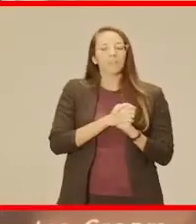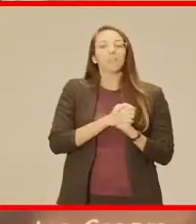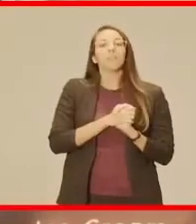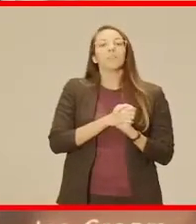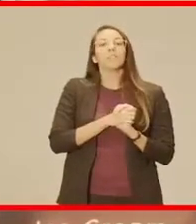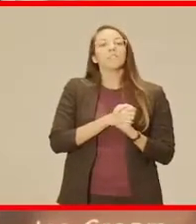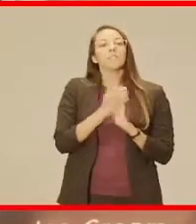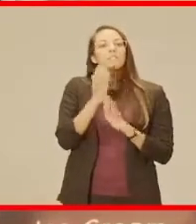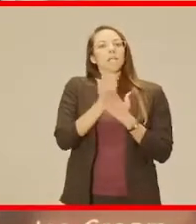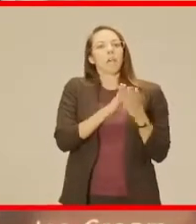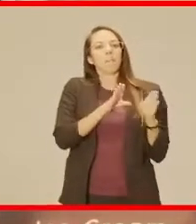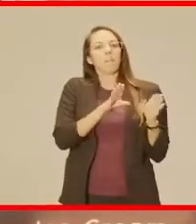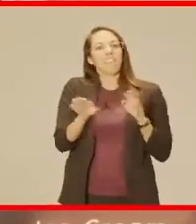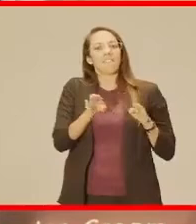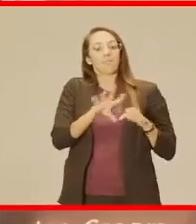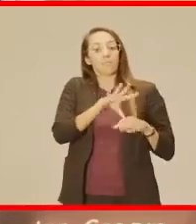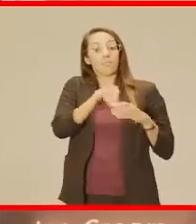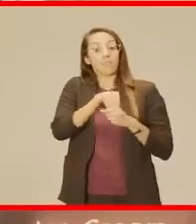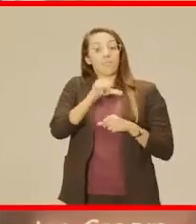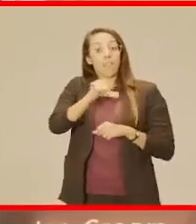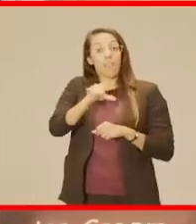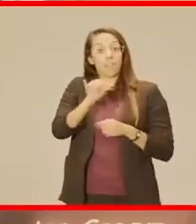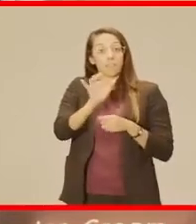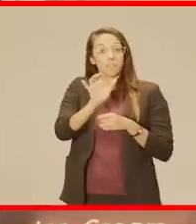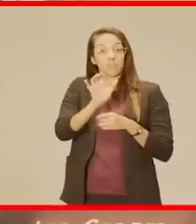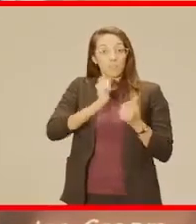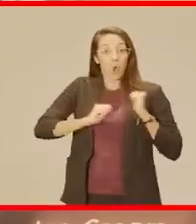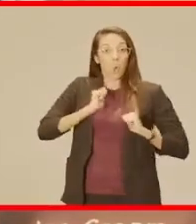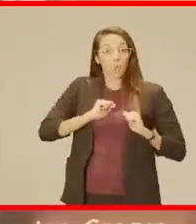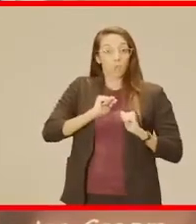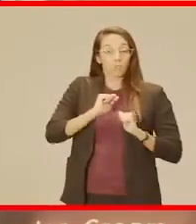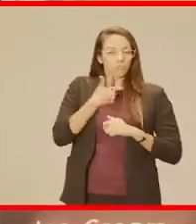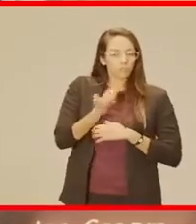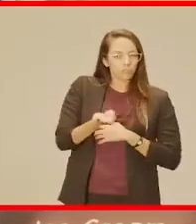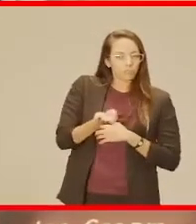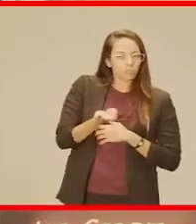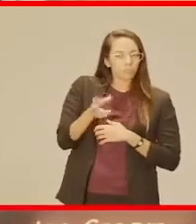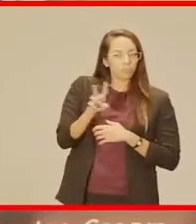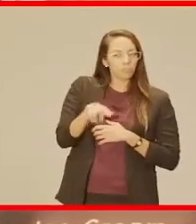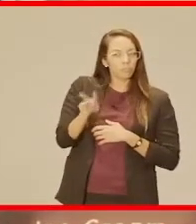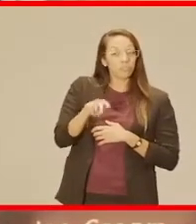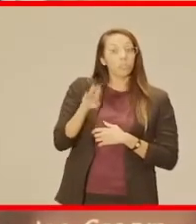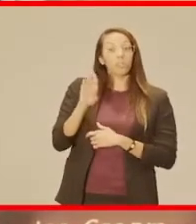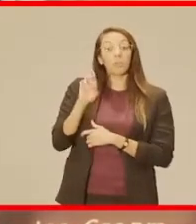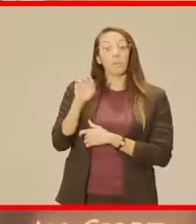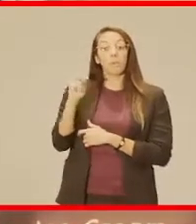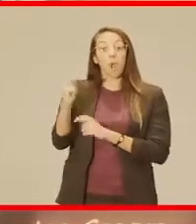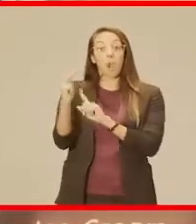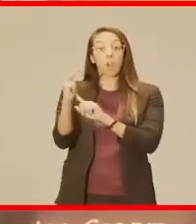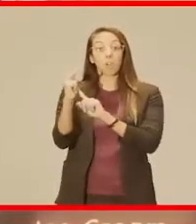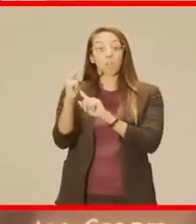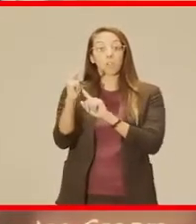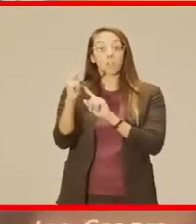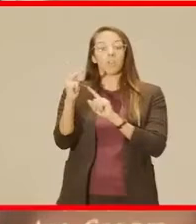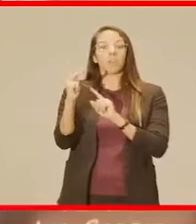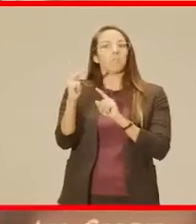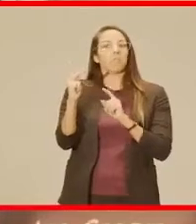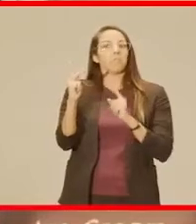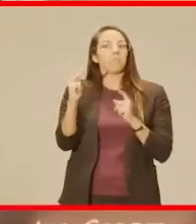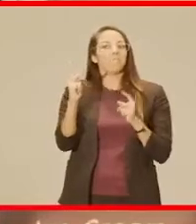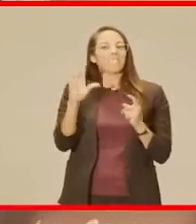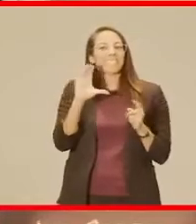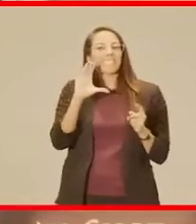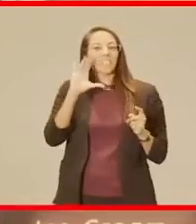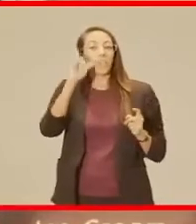behaviors in Pokemon that Brock engaged in mirrored